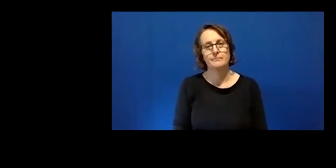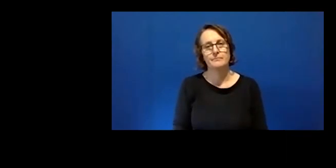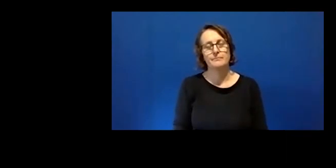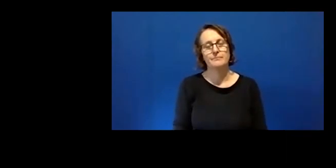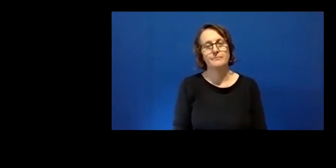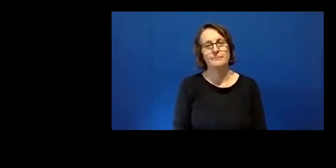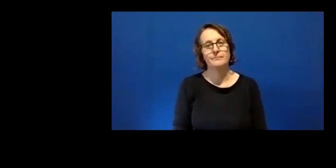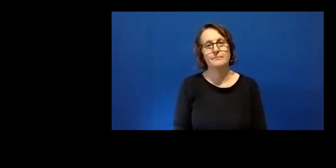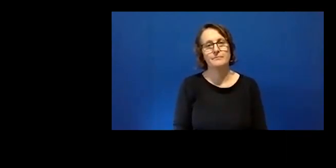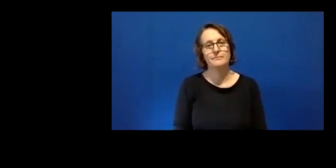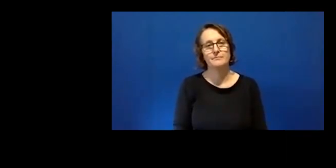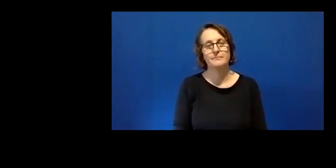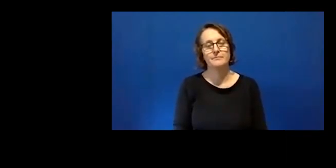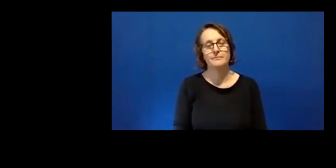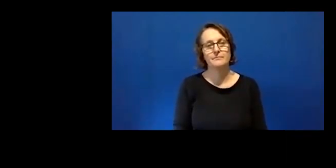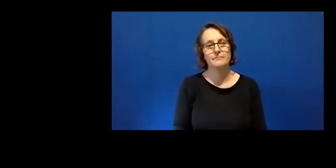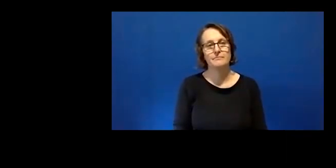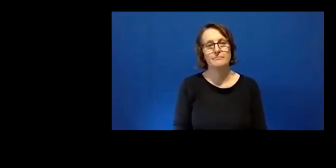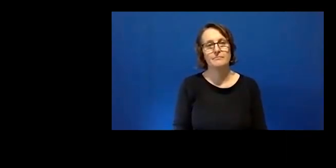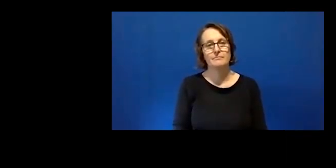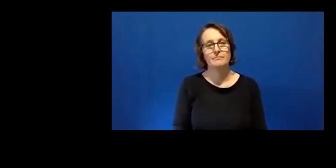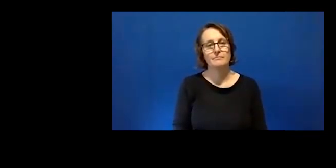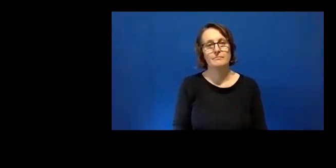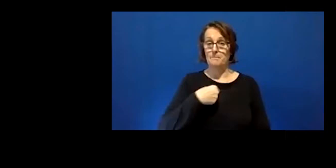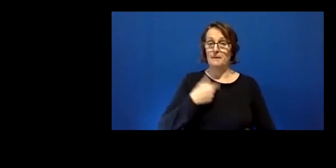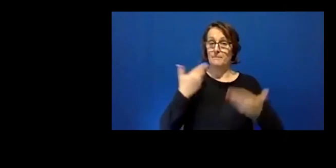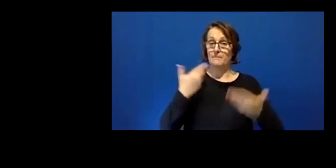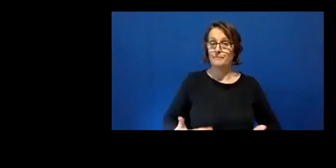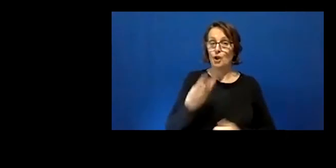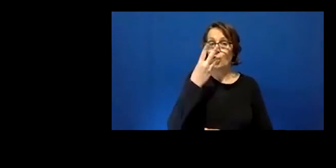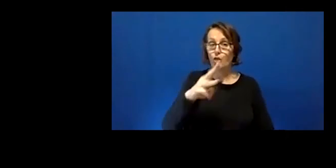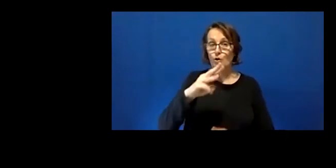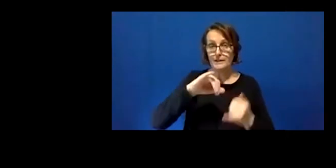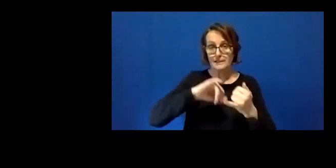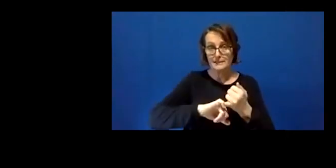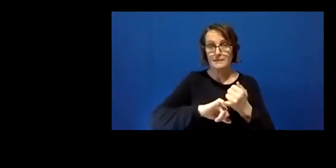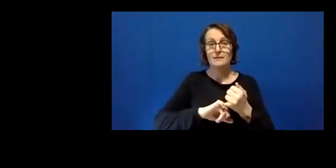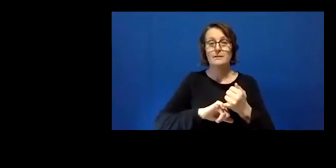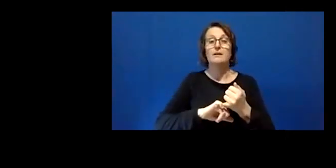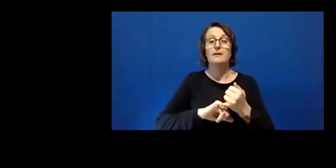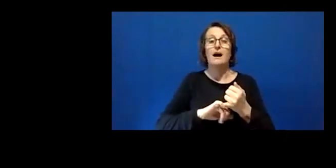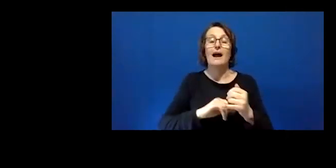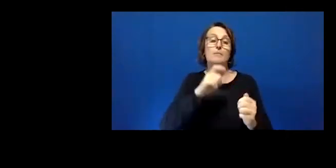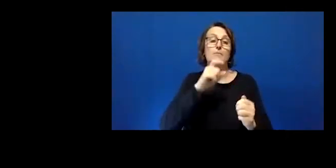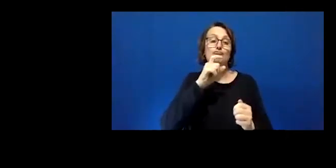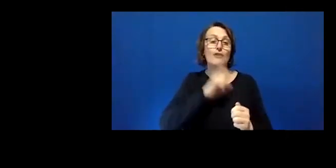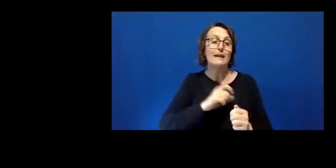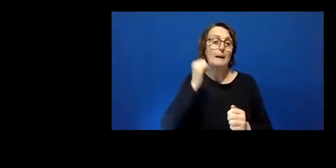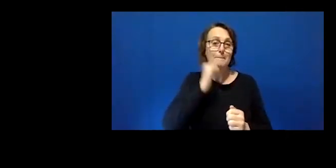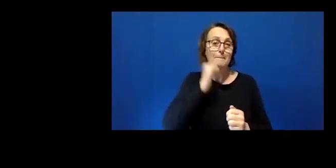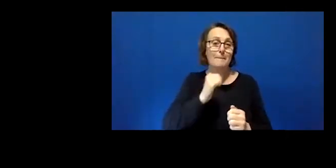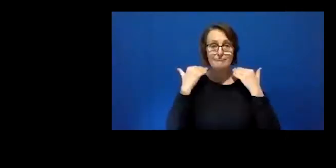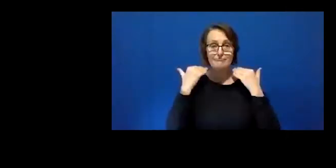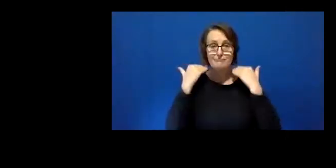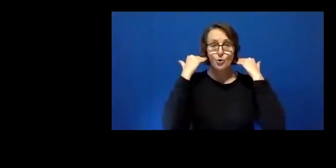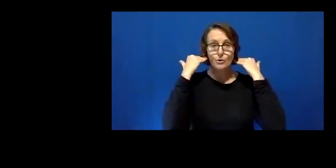Kulin. I'm a person in my early 30s. I have straight, short, black and red hair, brown eyes and